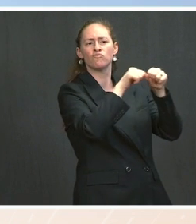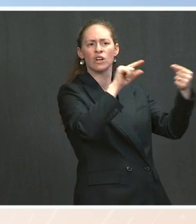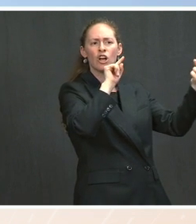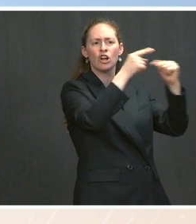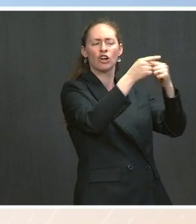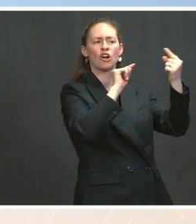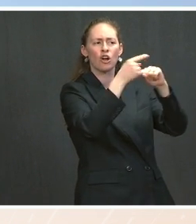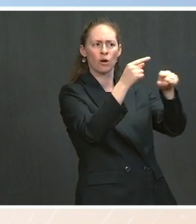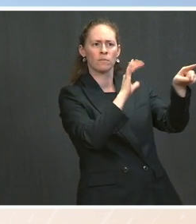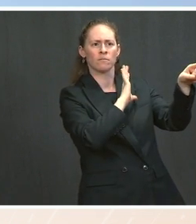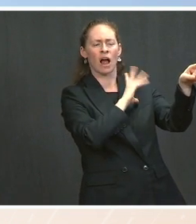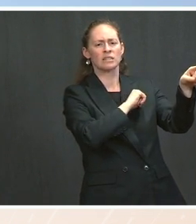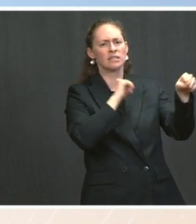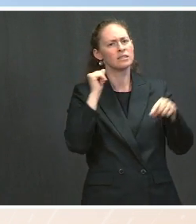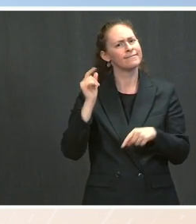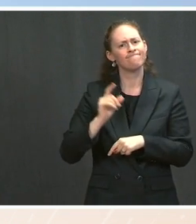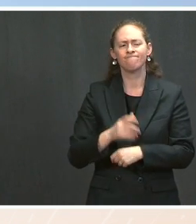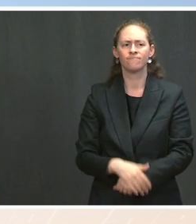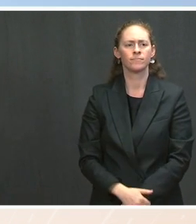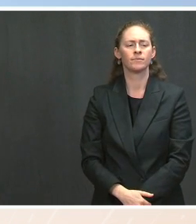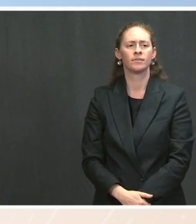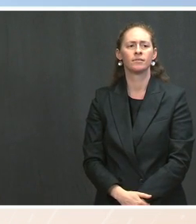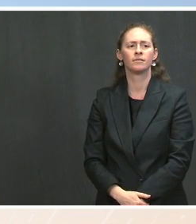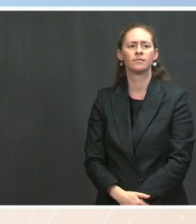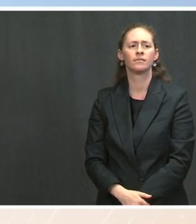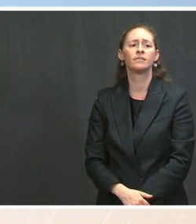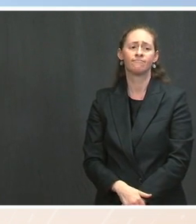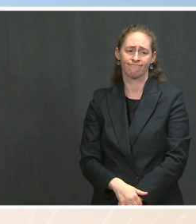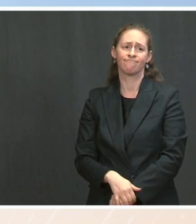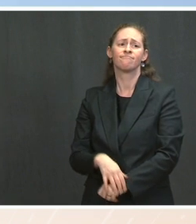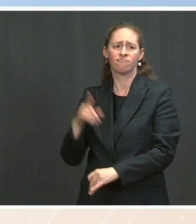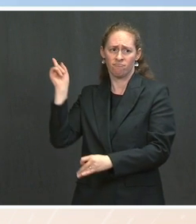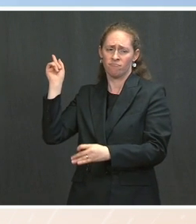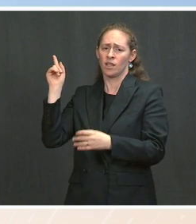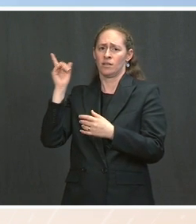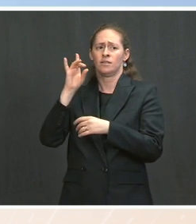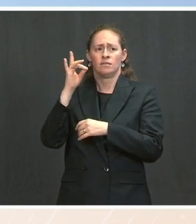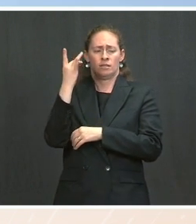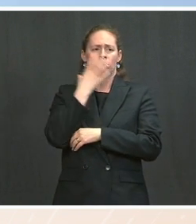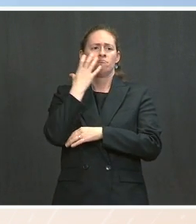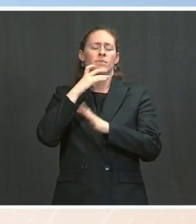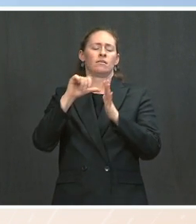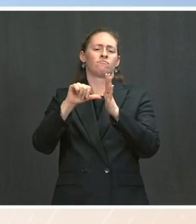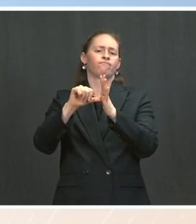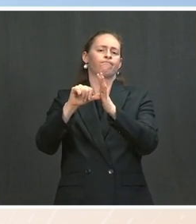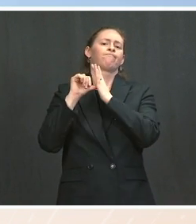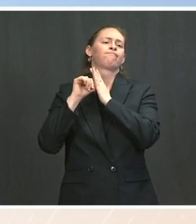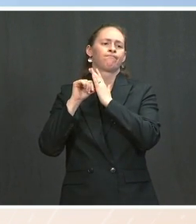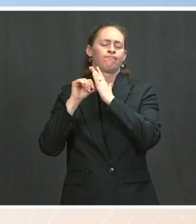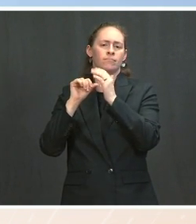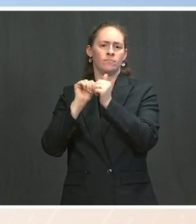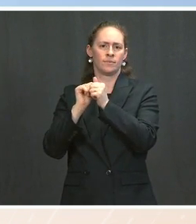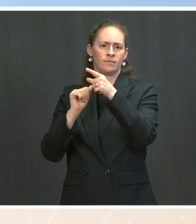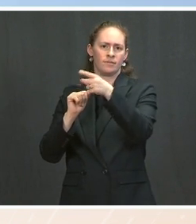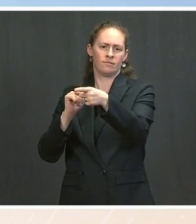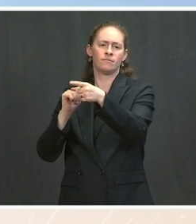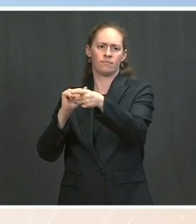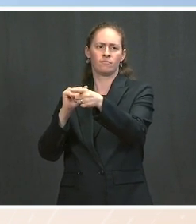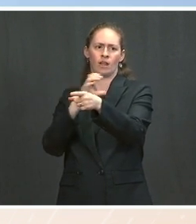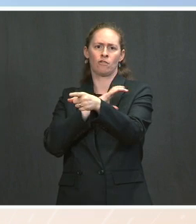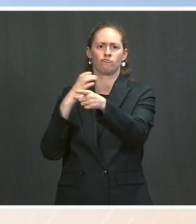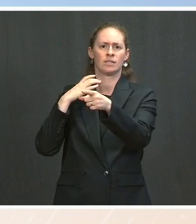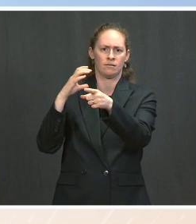Congresswoman Tlaib at the event he had after he had the conversation with her. So I think he spoke to that already. And certainly